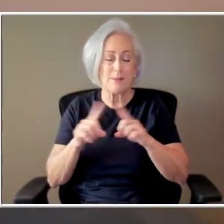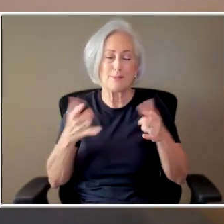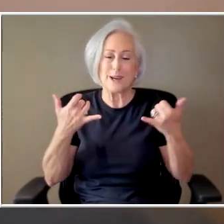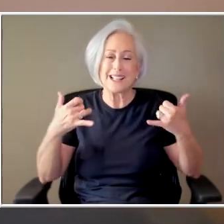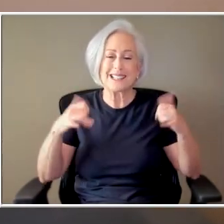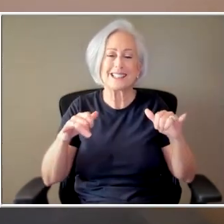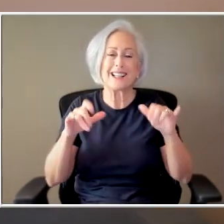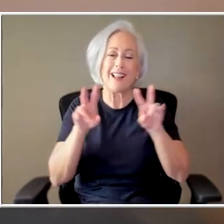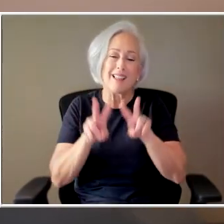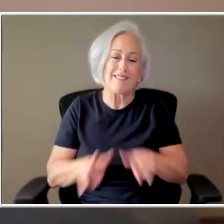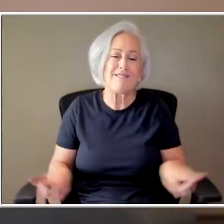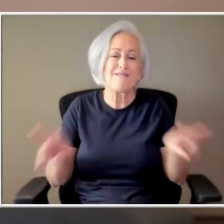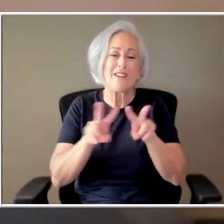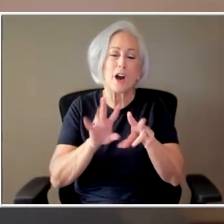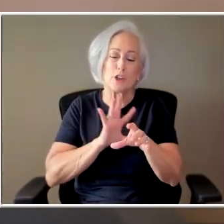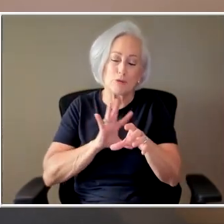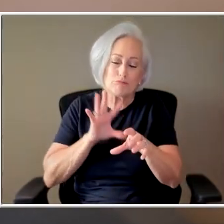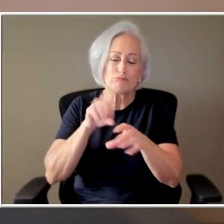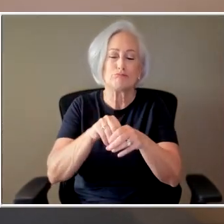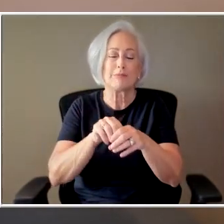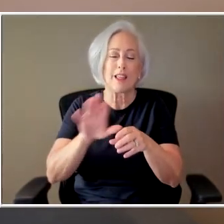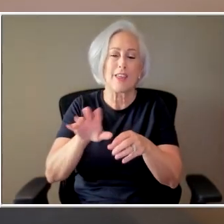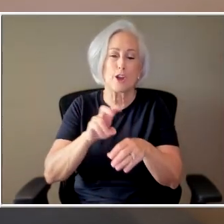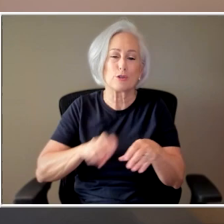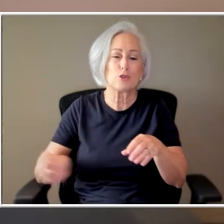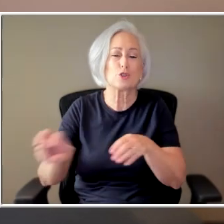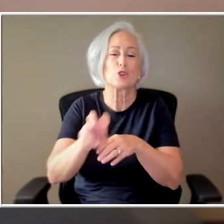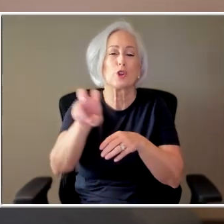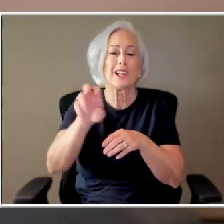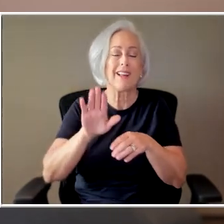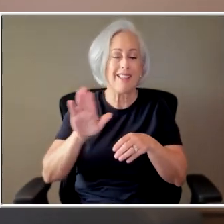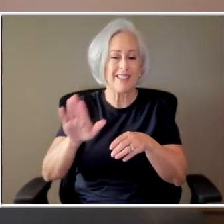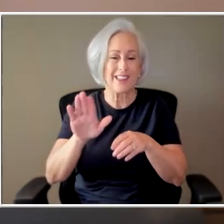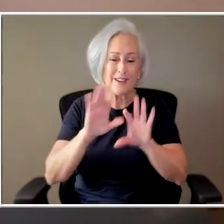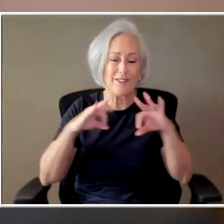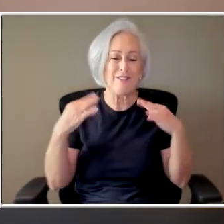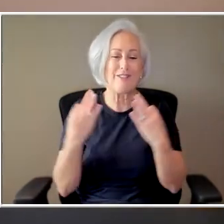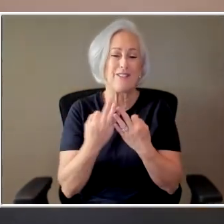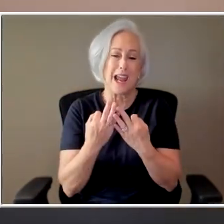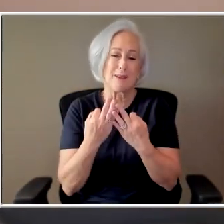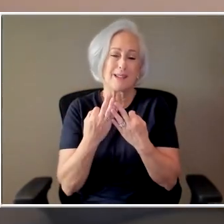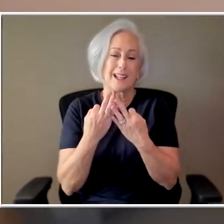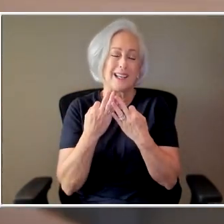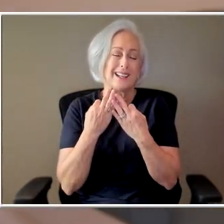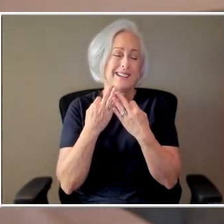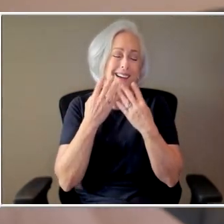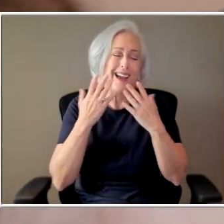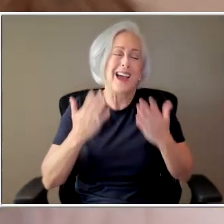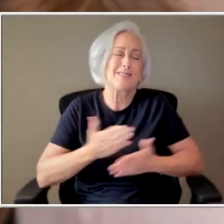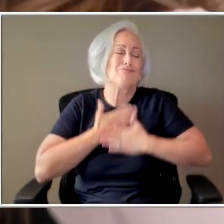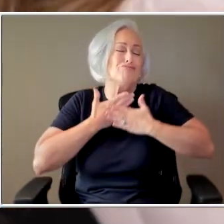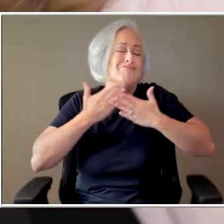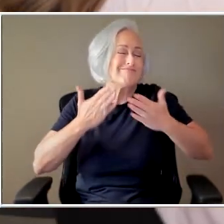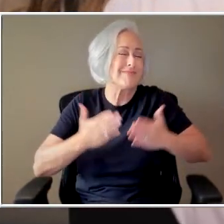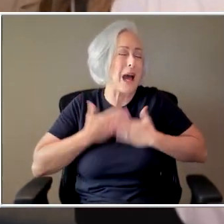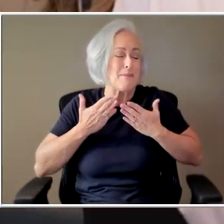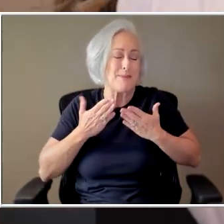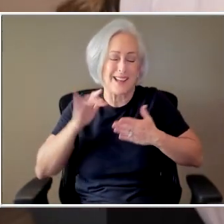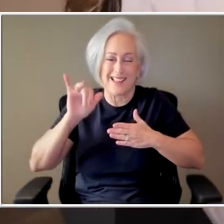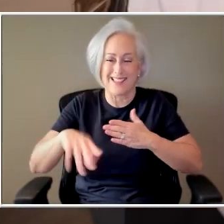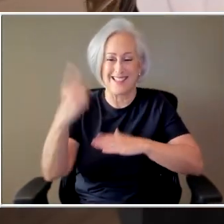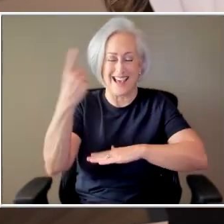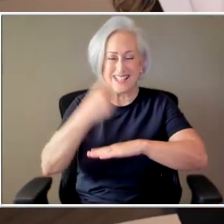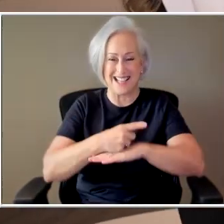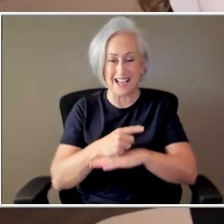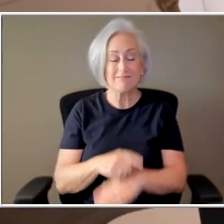part of their journey, their family, and getting to be so happy with them on that day. Yeah, you need to celebrate all those